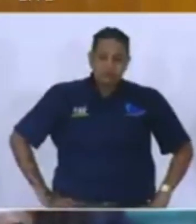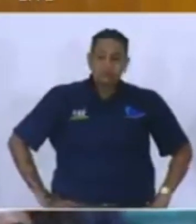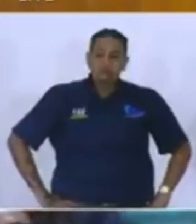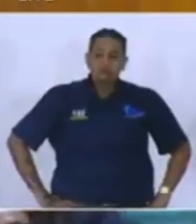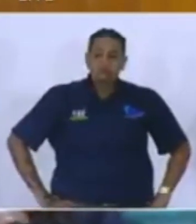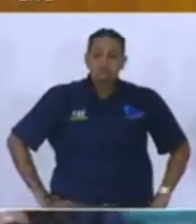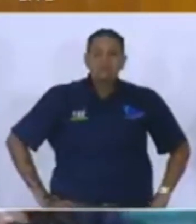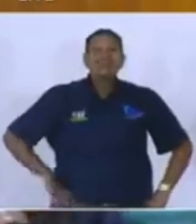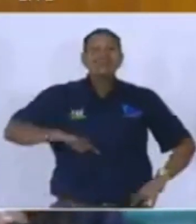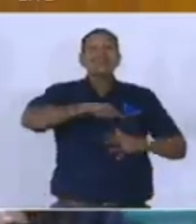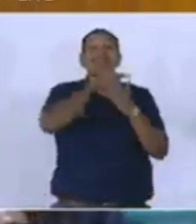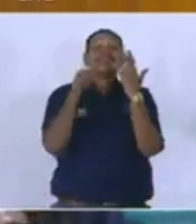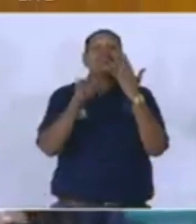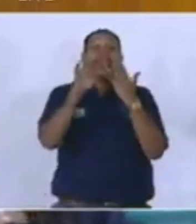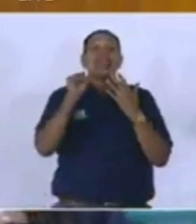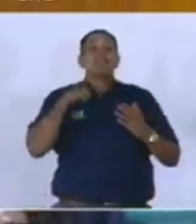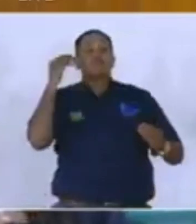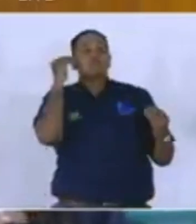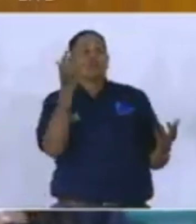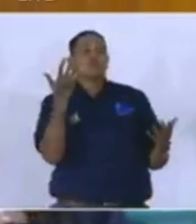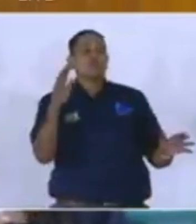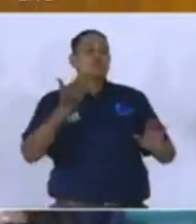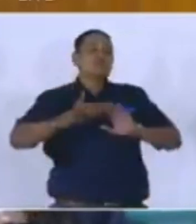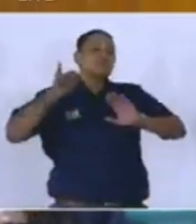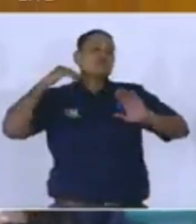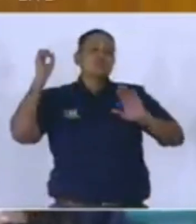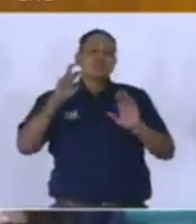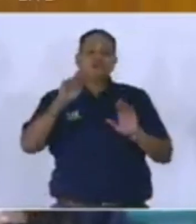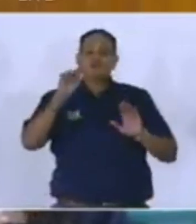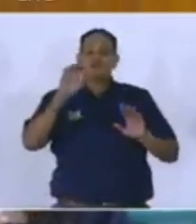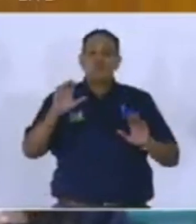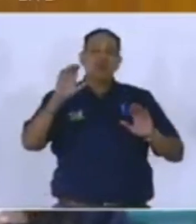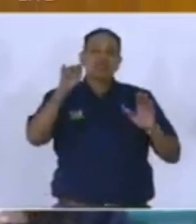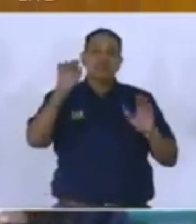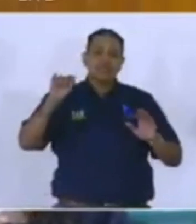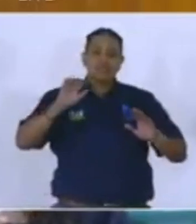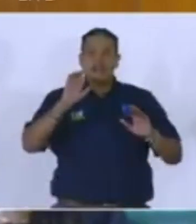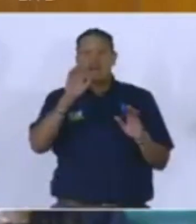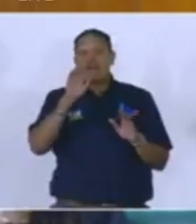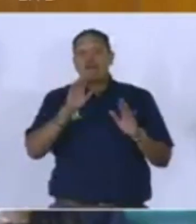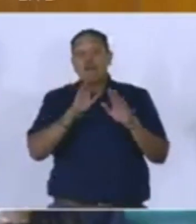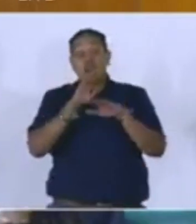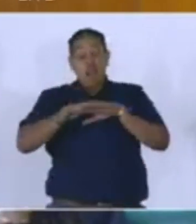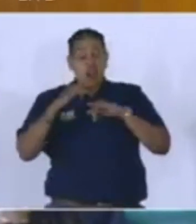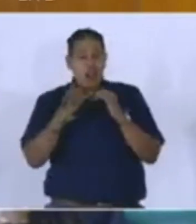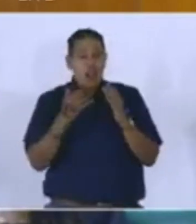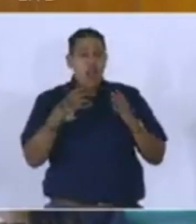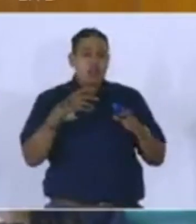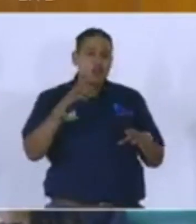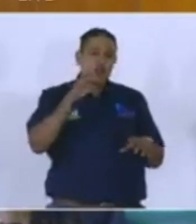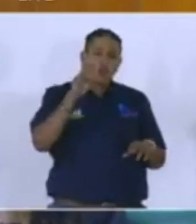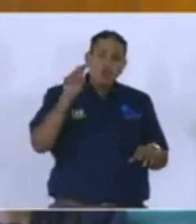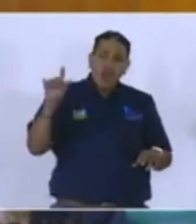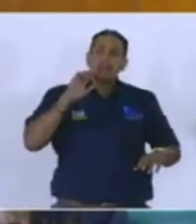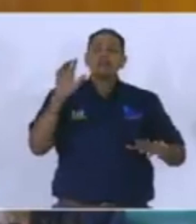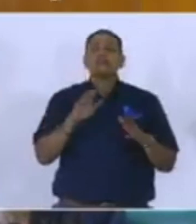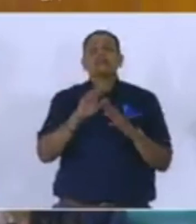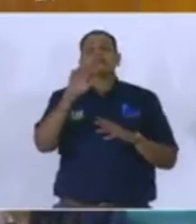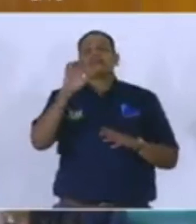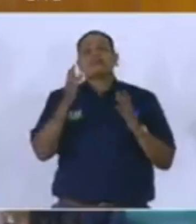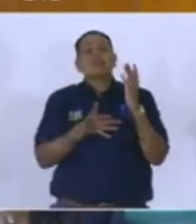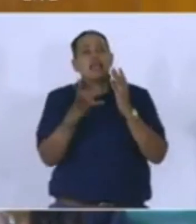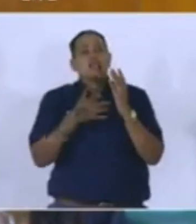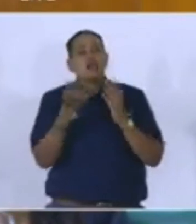So these labs, as I said before, will feature robotic kits, virtual welding simulators, drone technology, hydroponics,